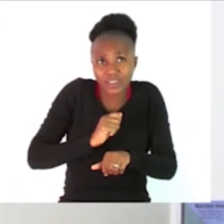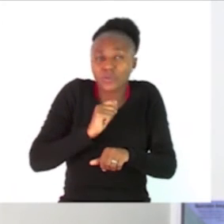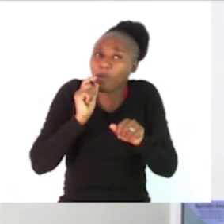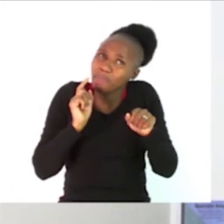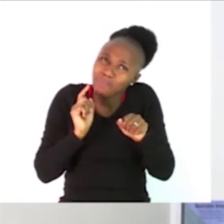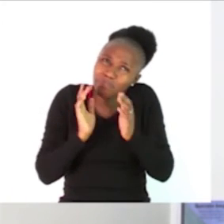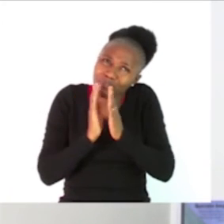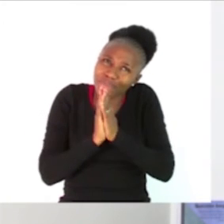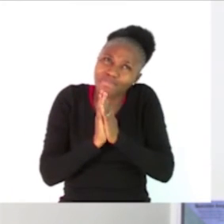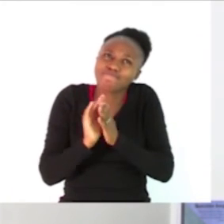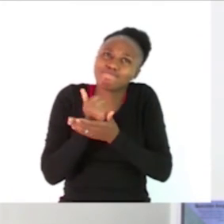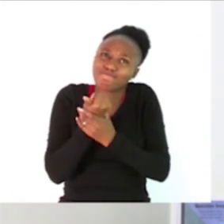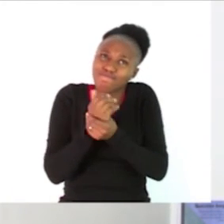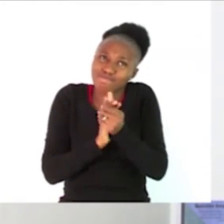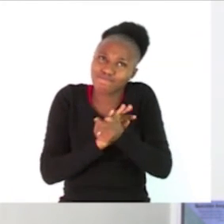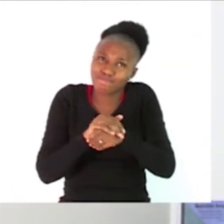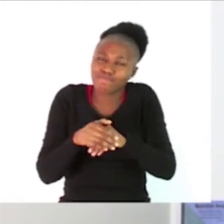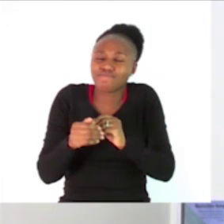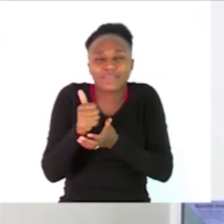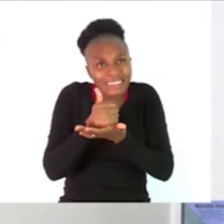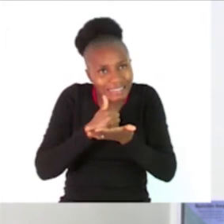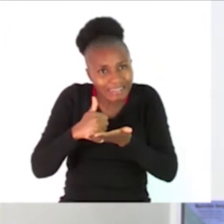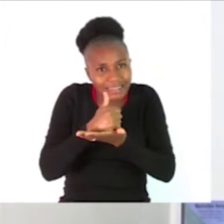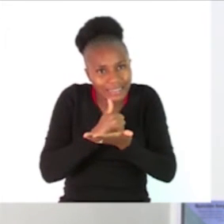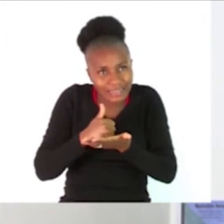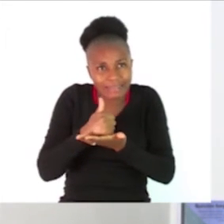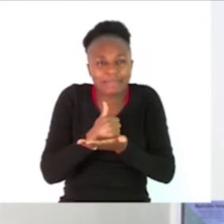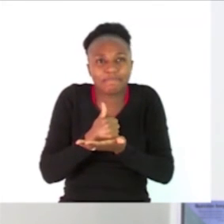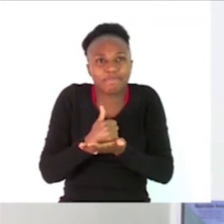on. So now we are turning to page